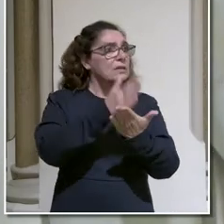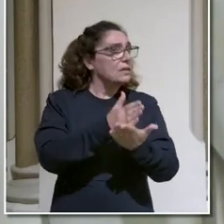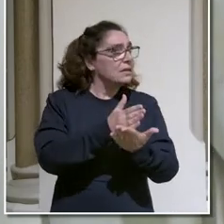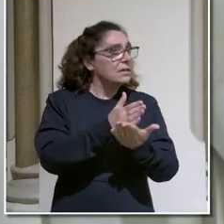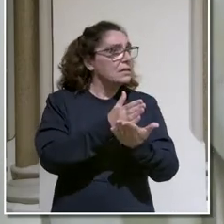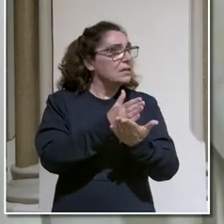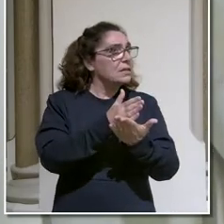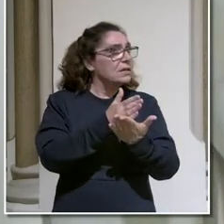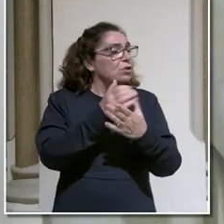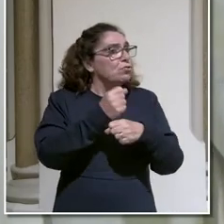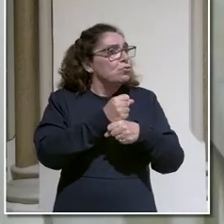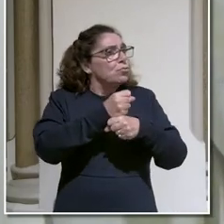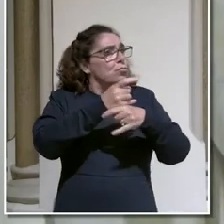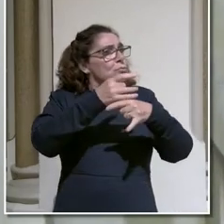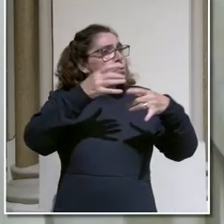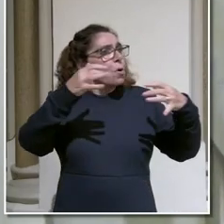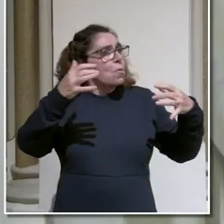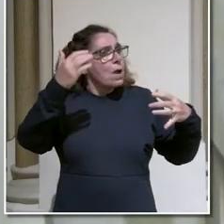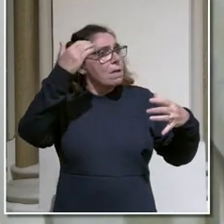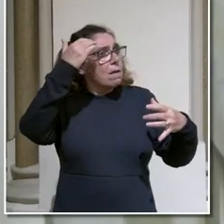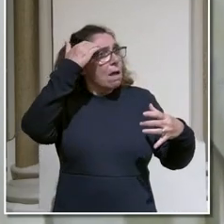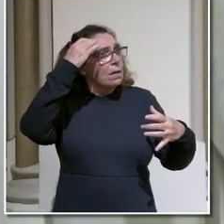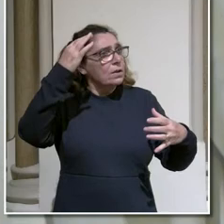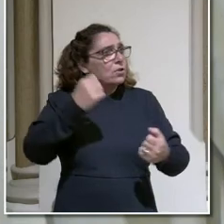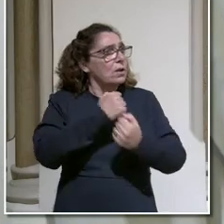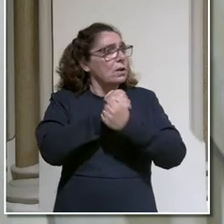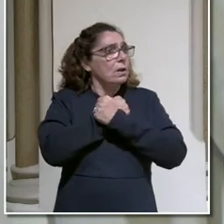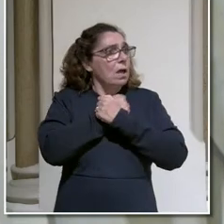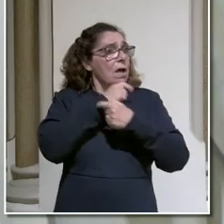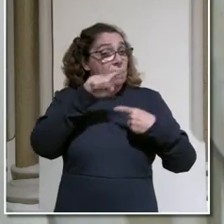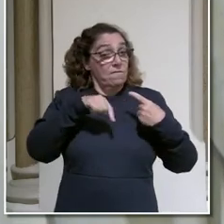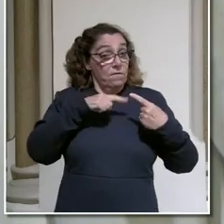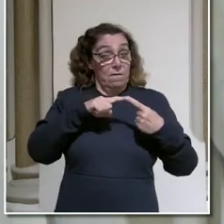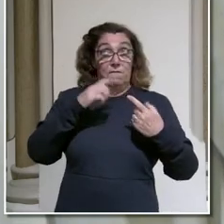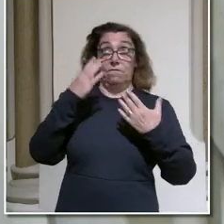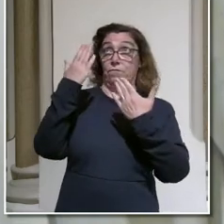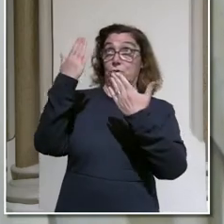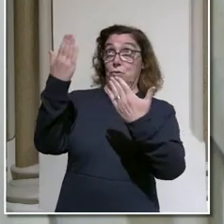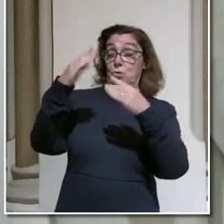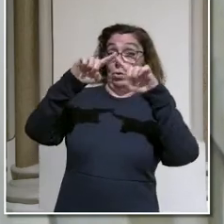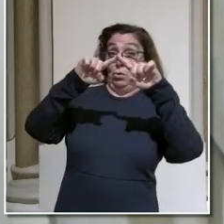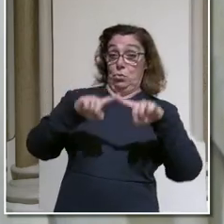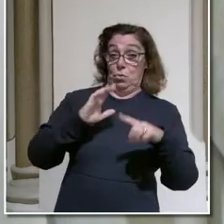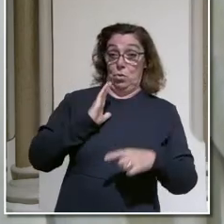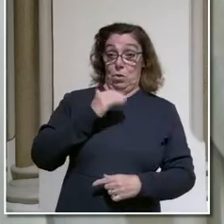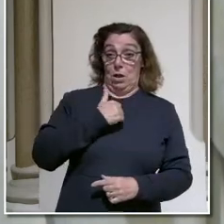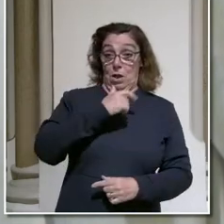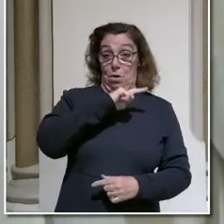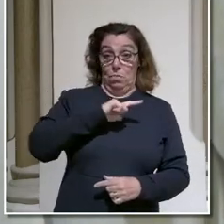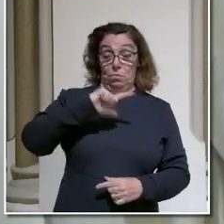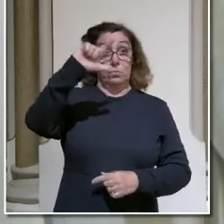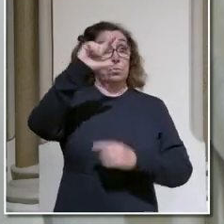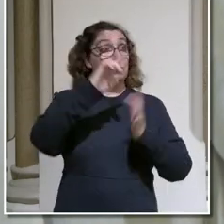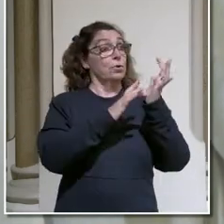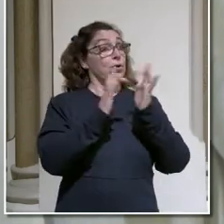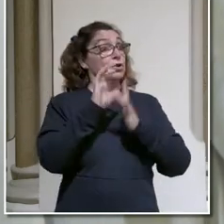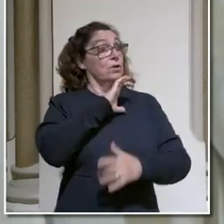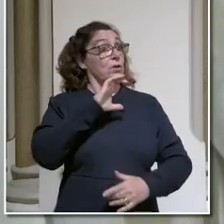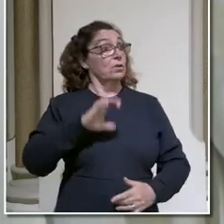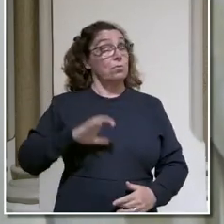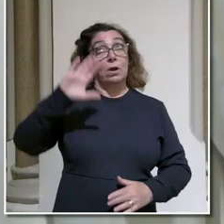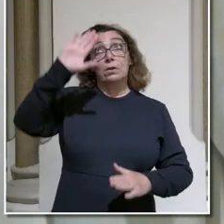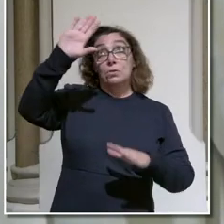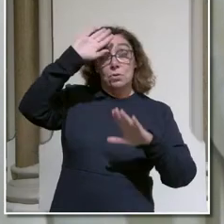we may never cease to grow in knowledge and love of you. Through our Lord Jesus Christ, your